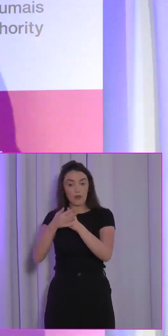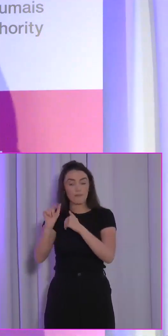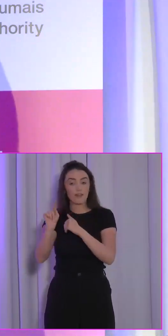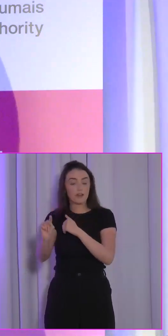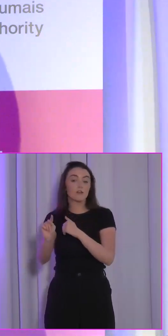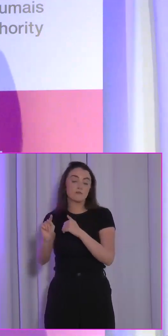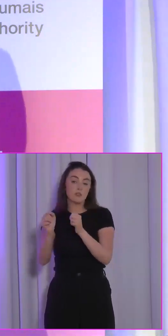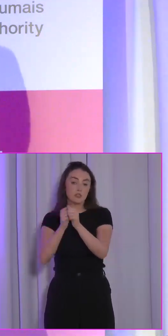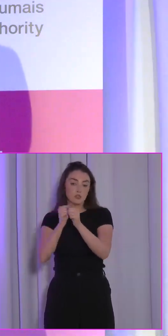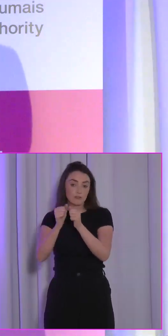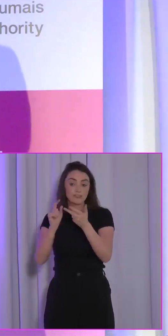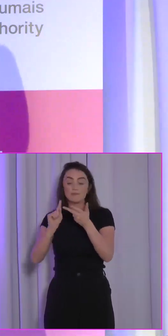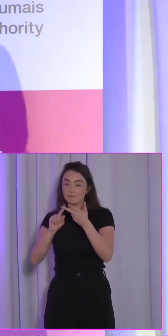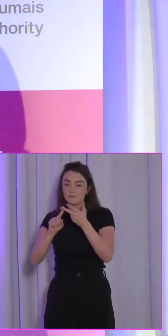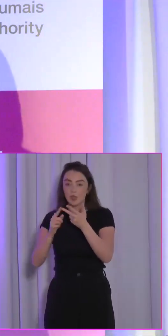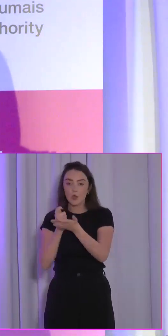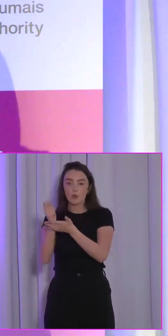and a mechanism for complaints.